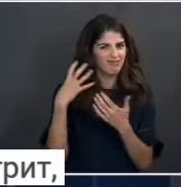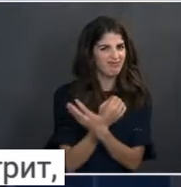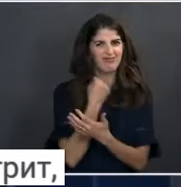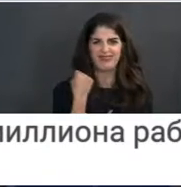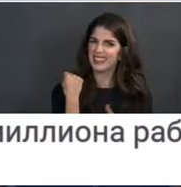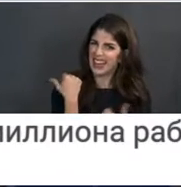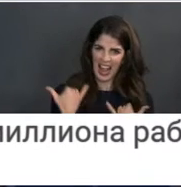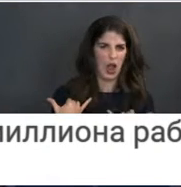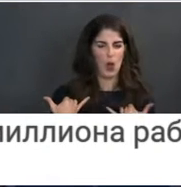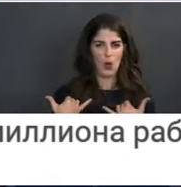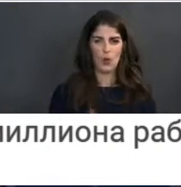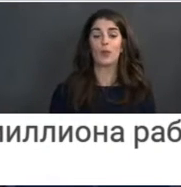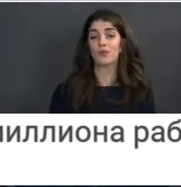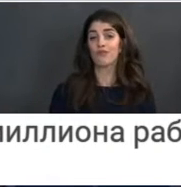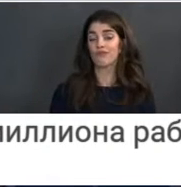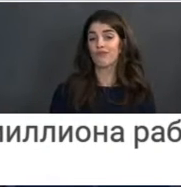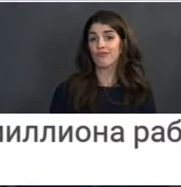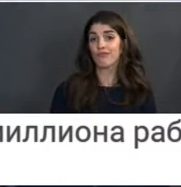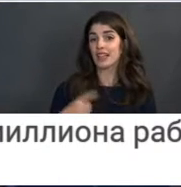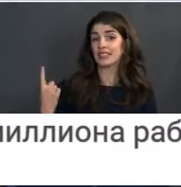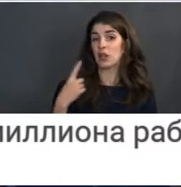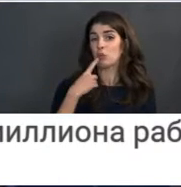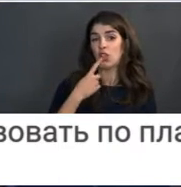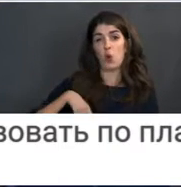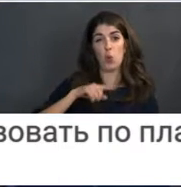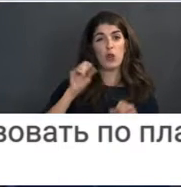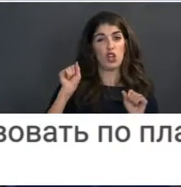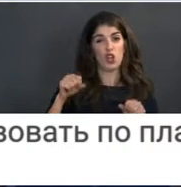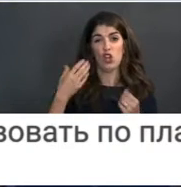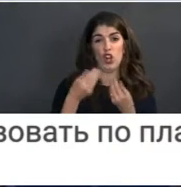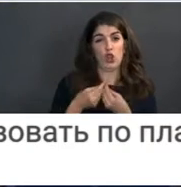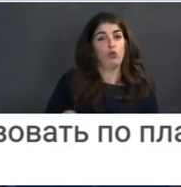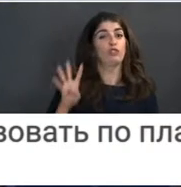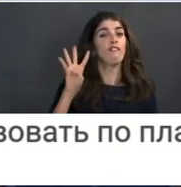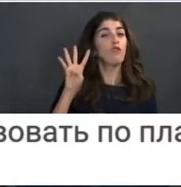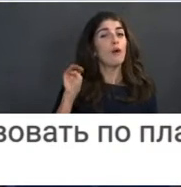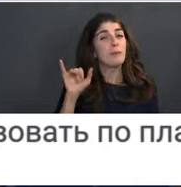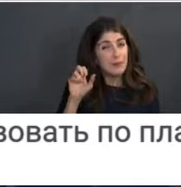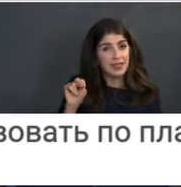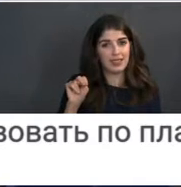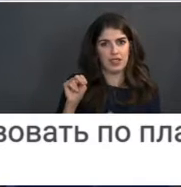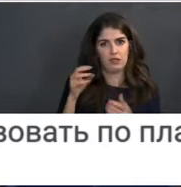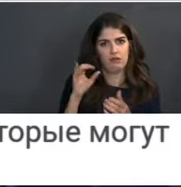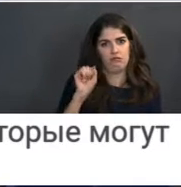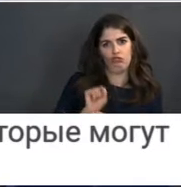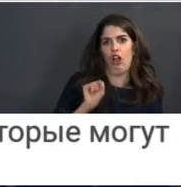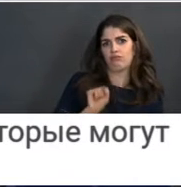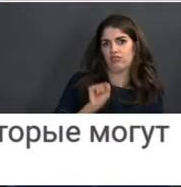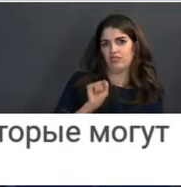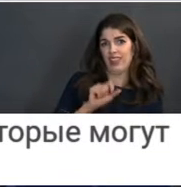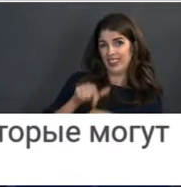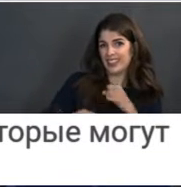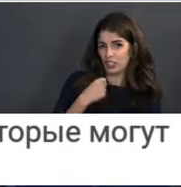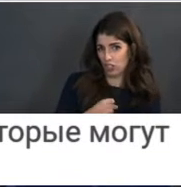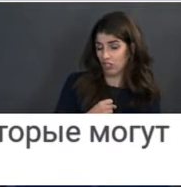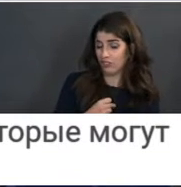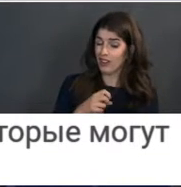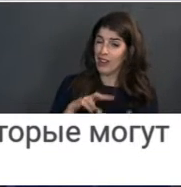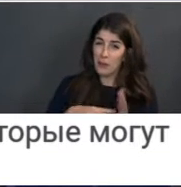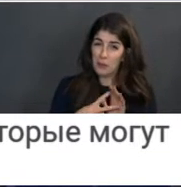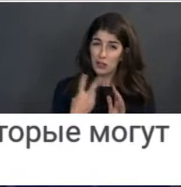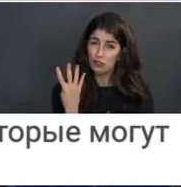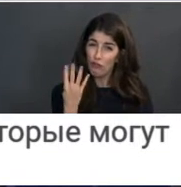a Wall Street firm, has said that we could end up with 4 million fewer jobs this year if we don't act on the president's plan. That's 4 million Americans